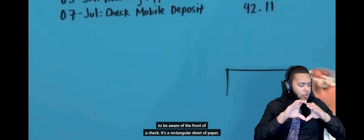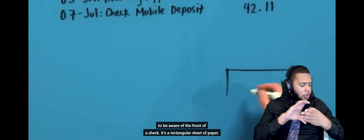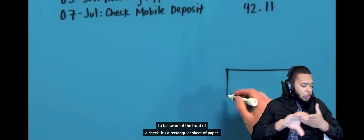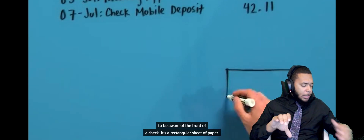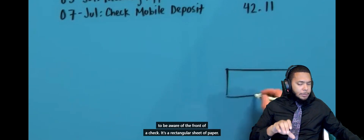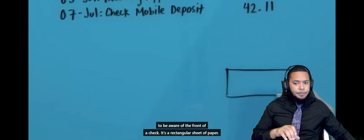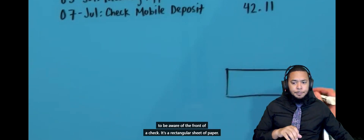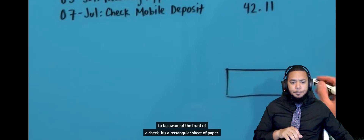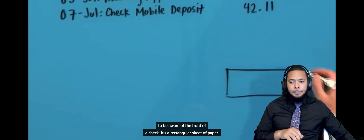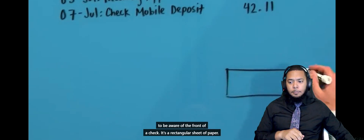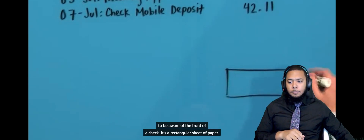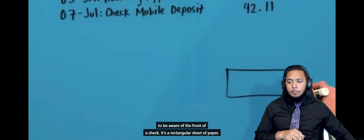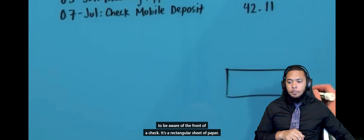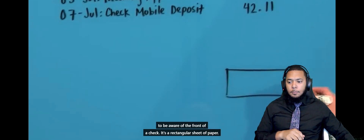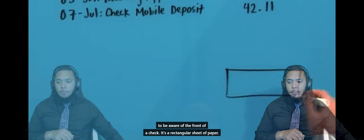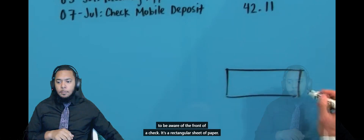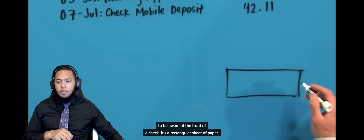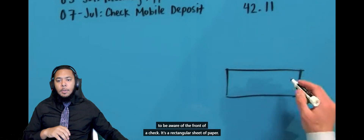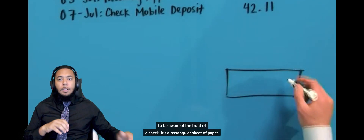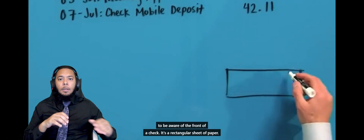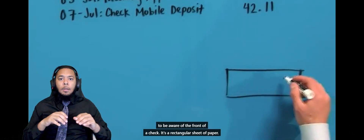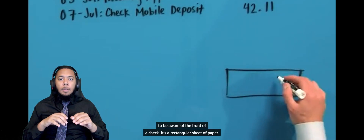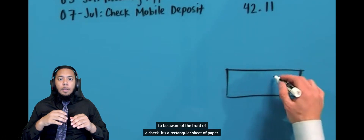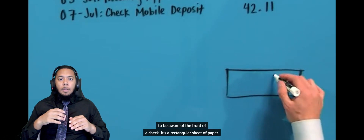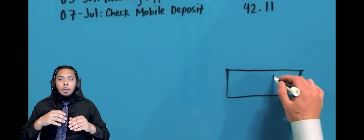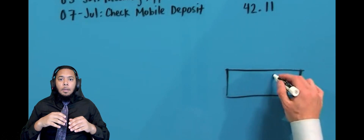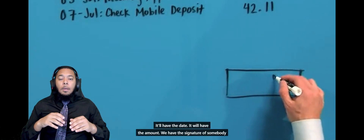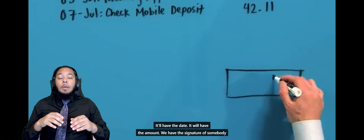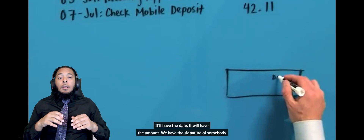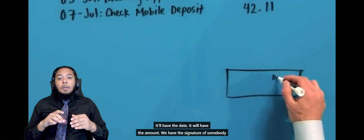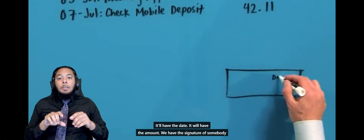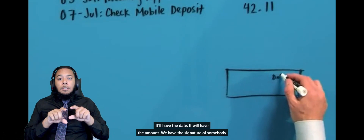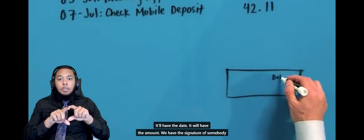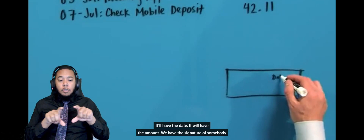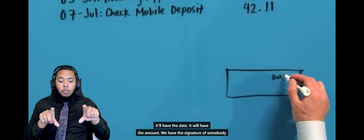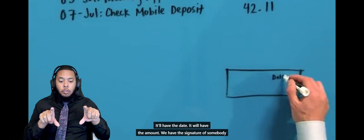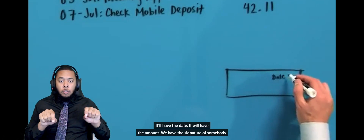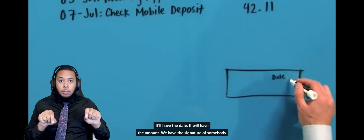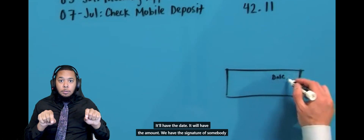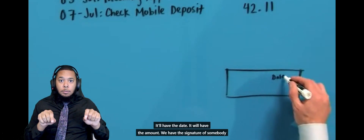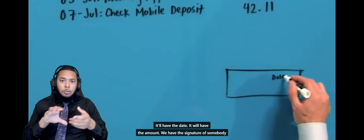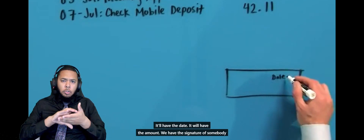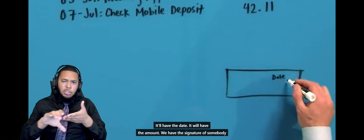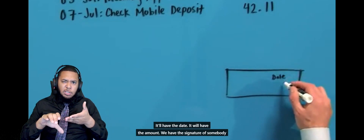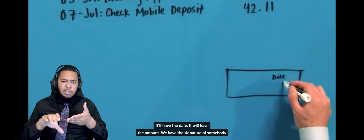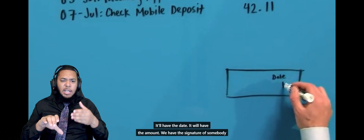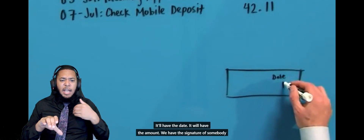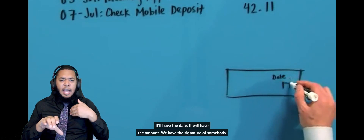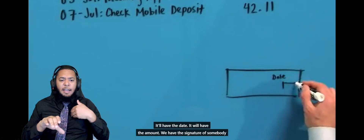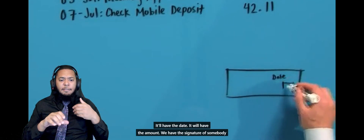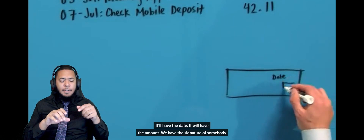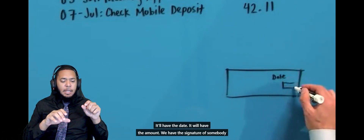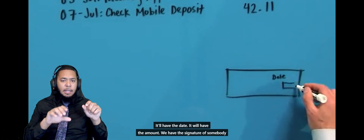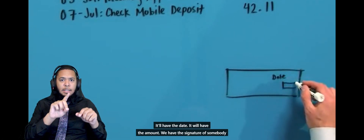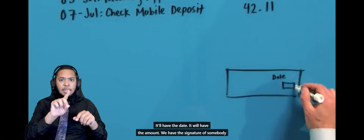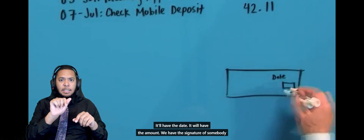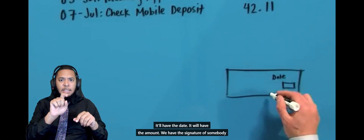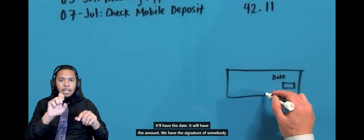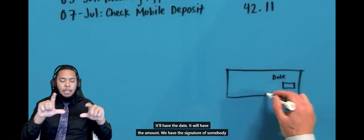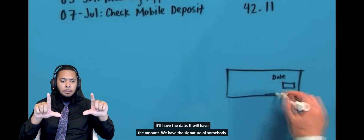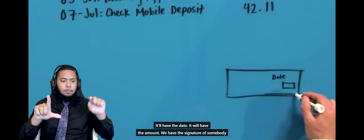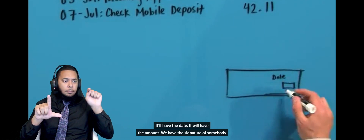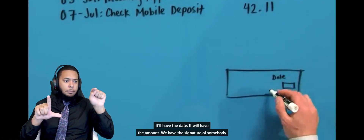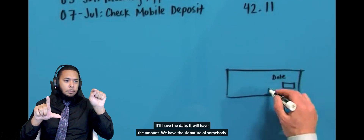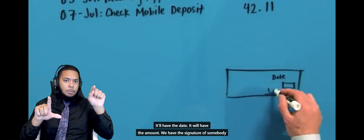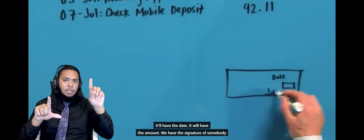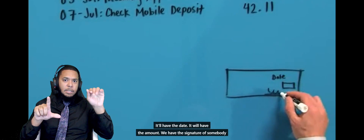check, it's a rectangular sheet of paper. It'll have the date. It will have the amount. It'll